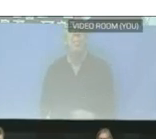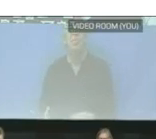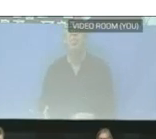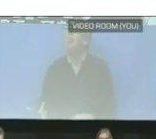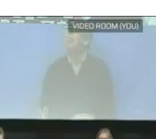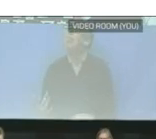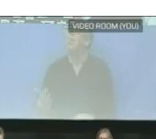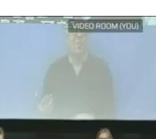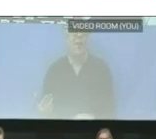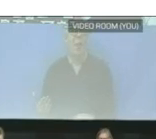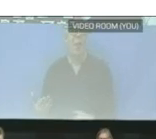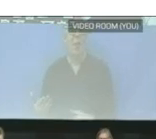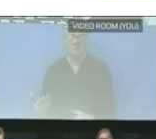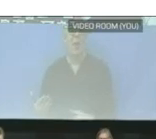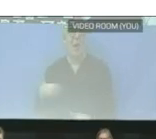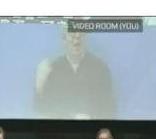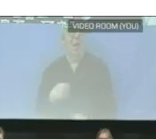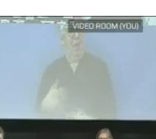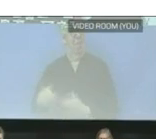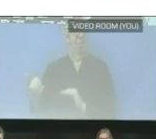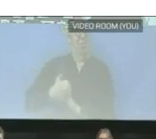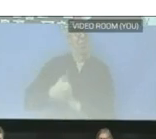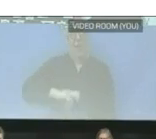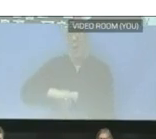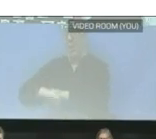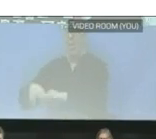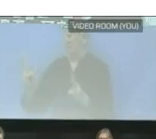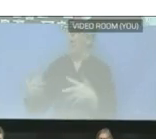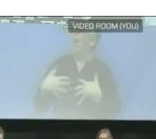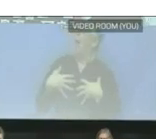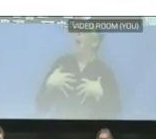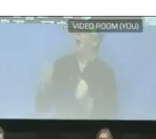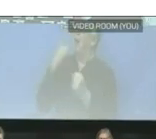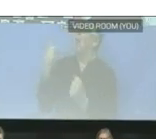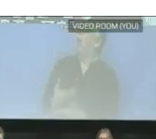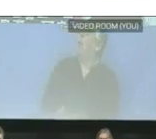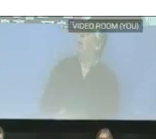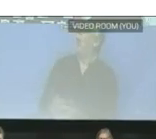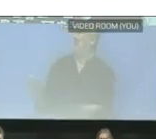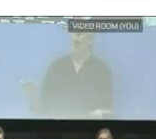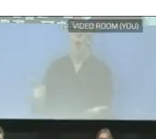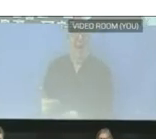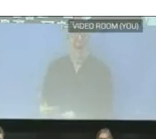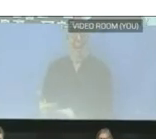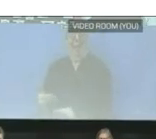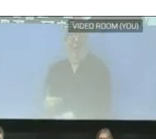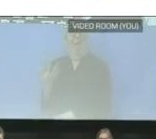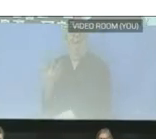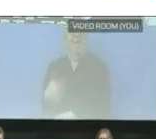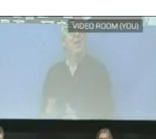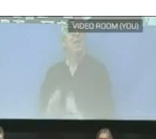lifestyle for all was that we heard about it, we also applied for a project, for Erasmus project,